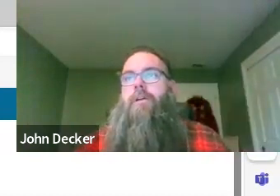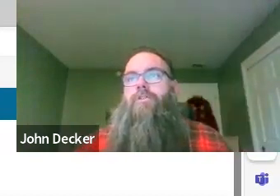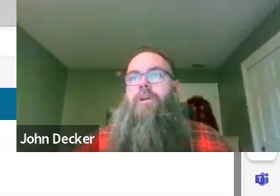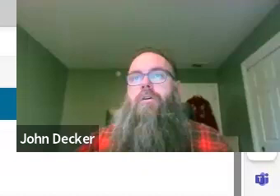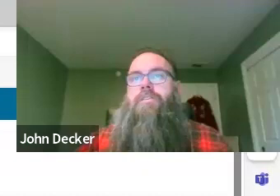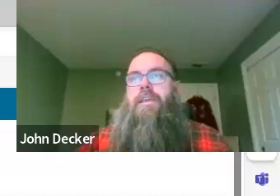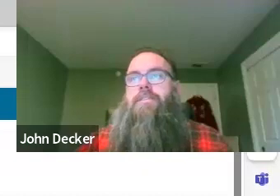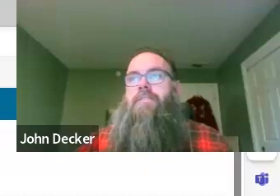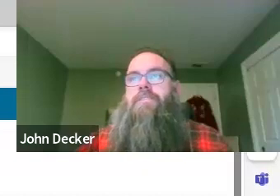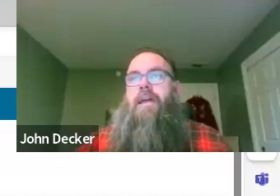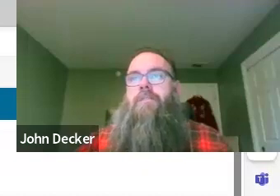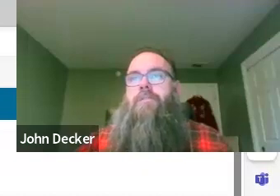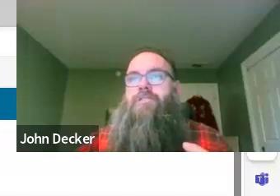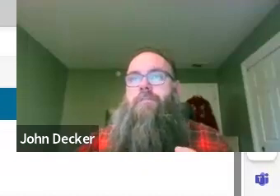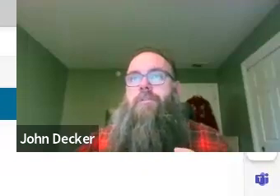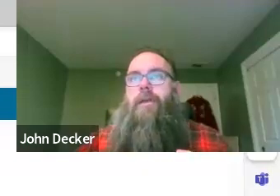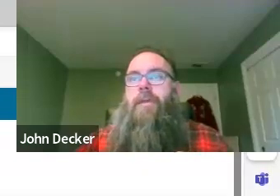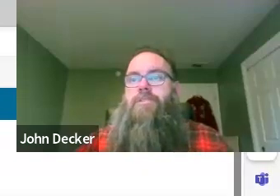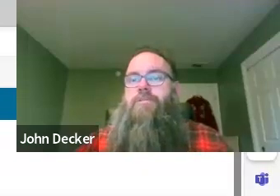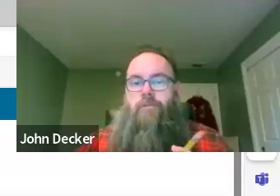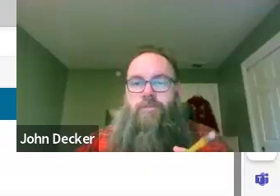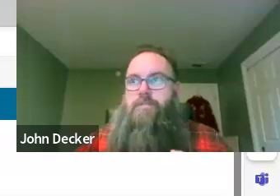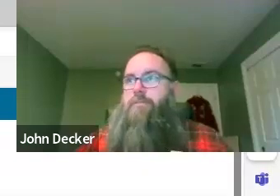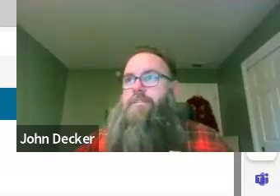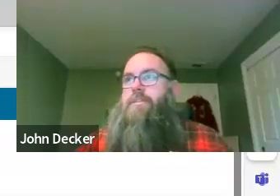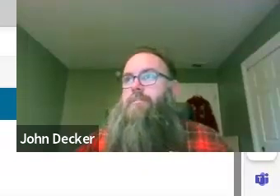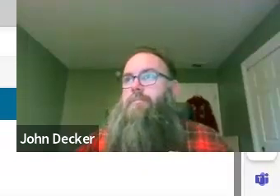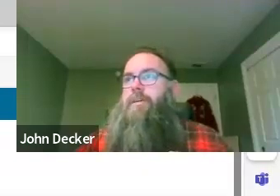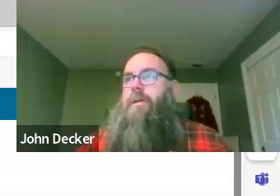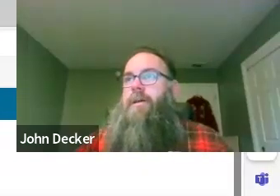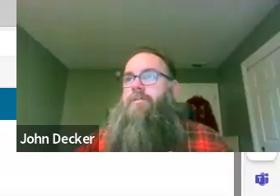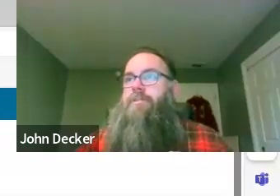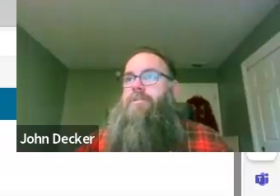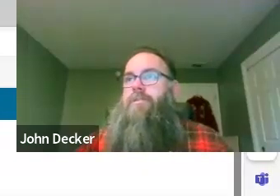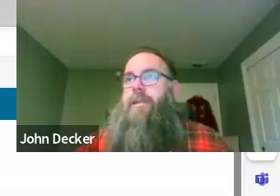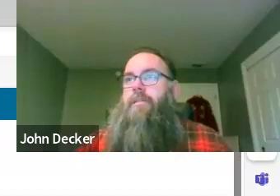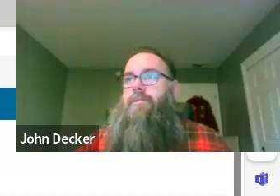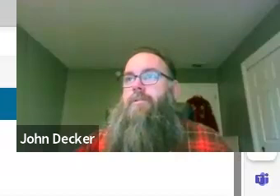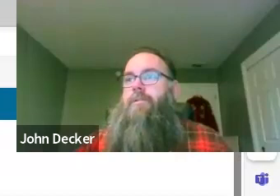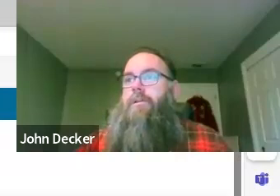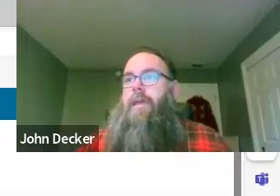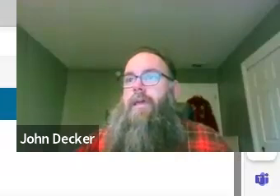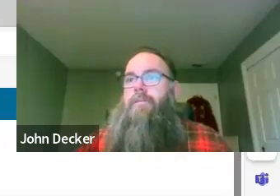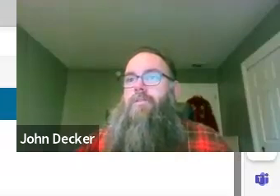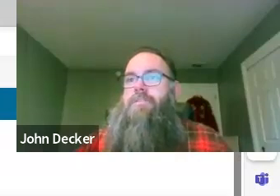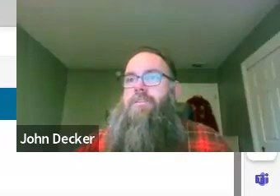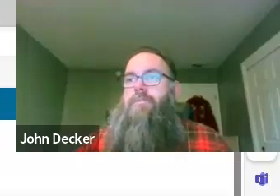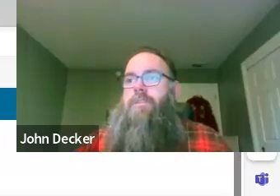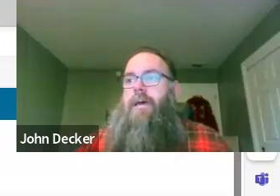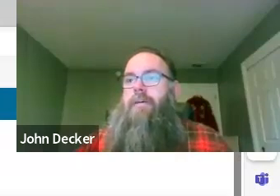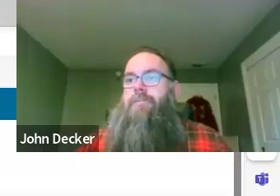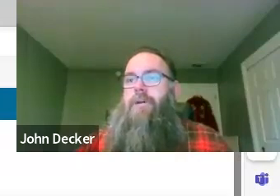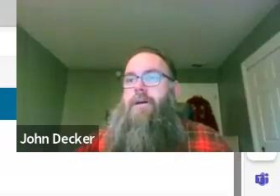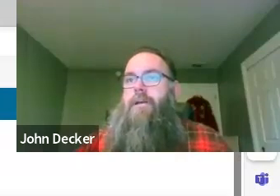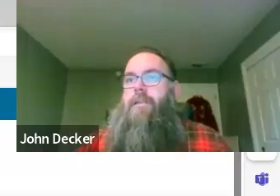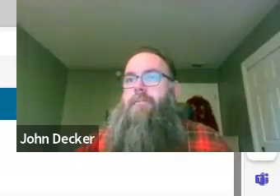group. You can go to DDS's events calendar just from their main page. Everyone's hopefully seeing their main page right now. You can just go to their calendar and you can see